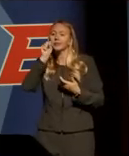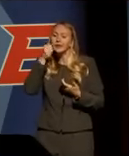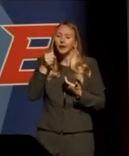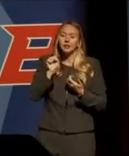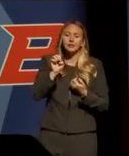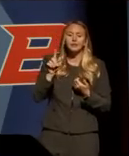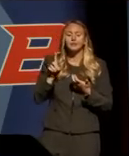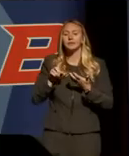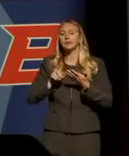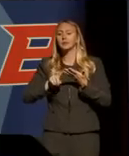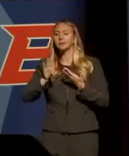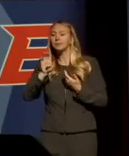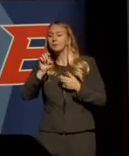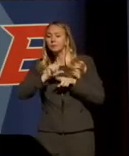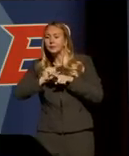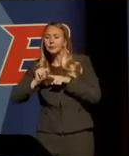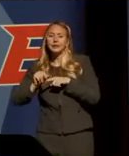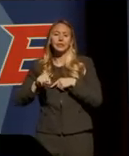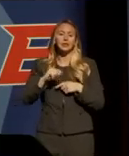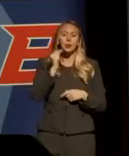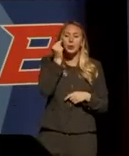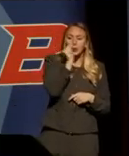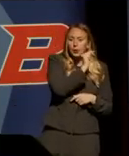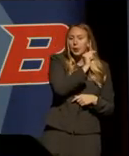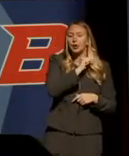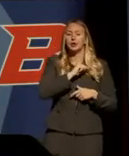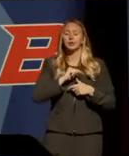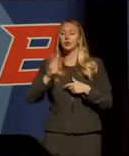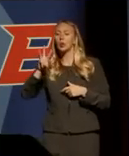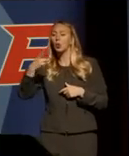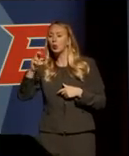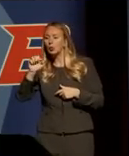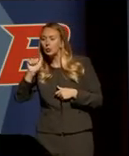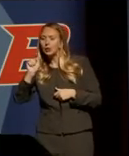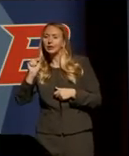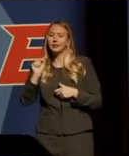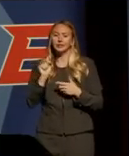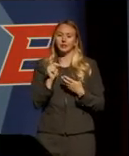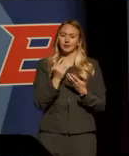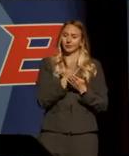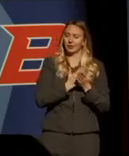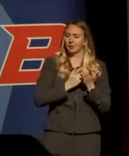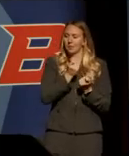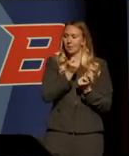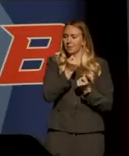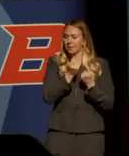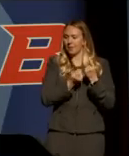beans, corn. We also do wheat, and we do some popcorn seed.